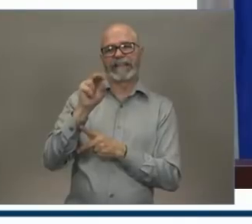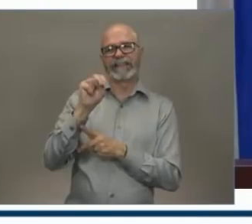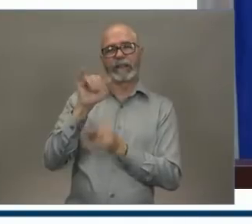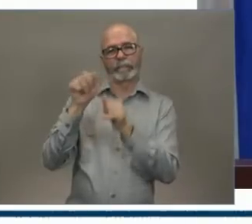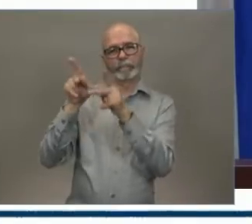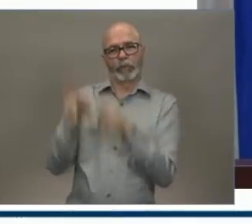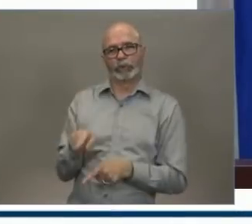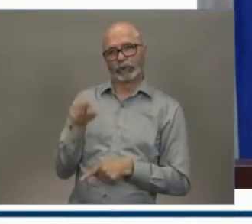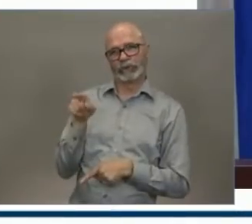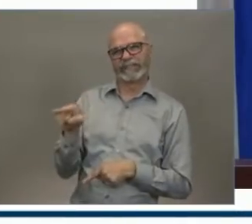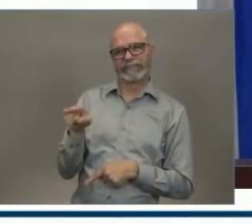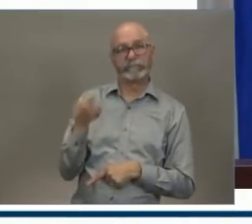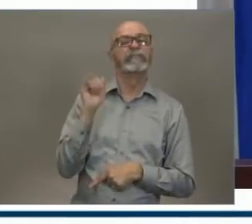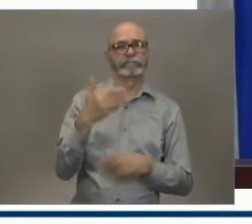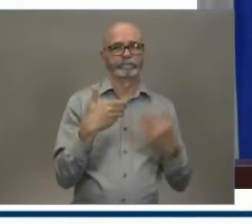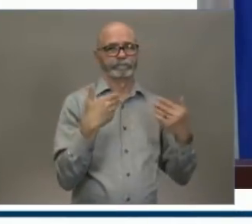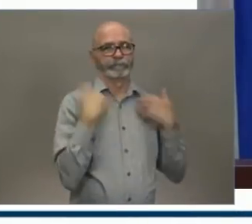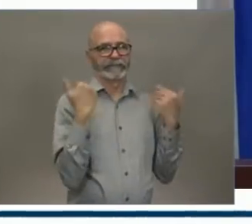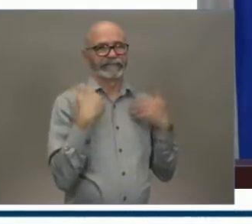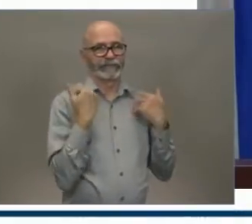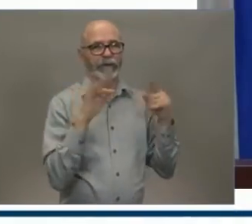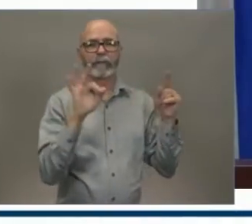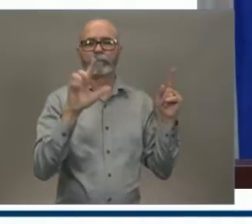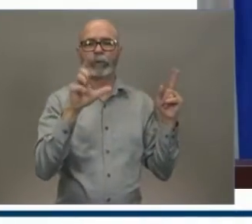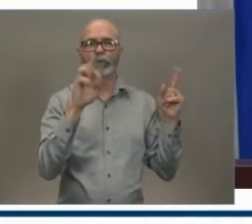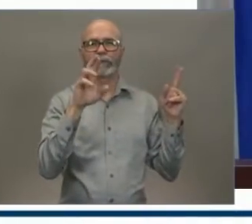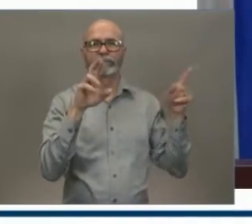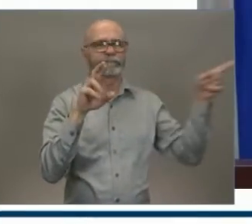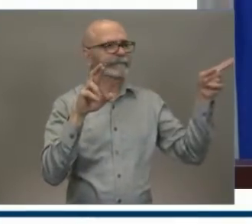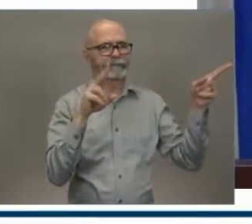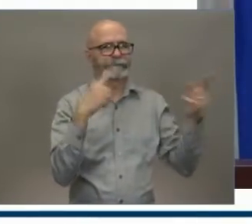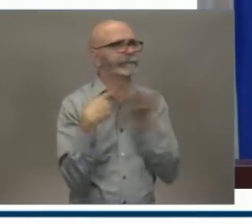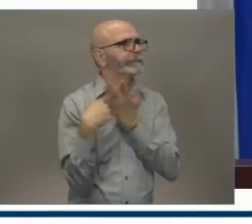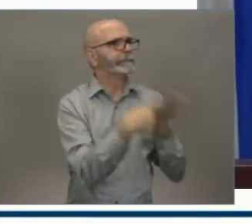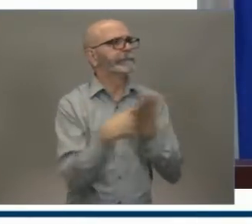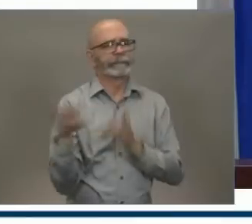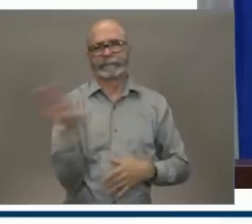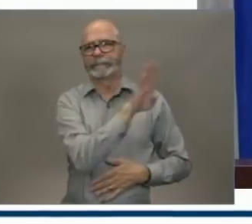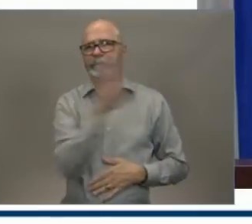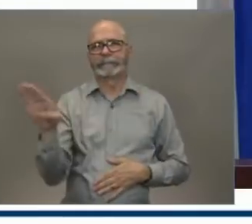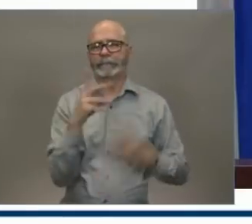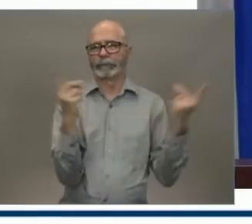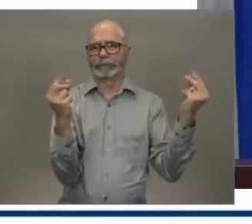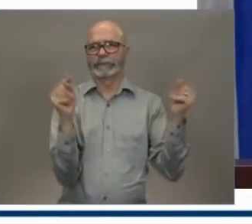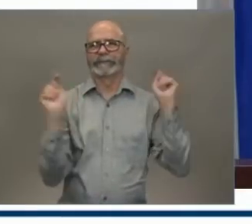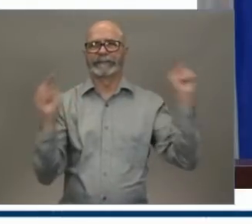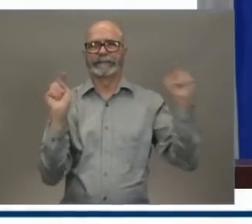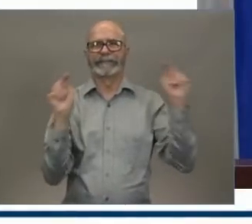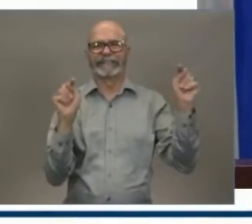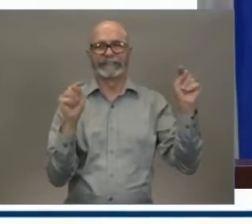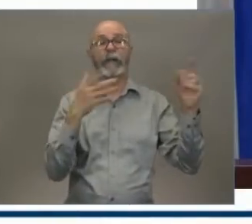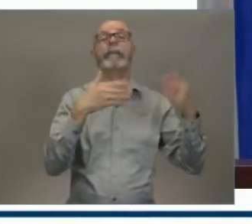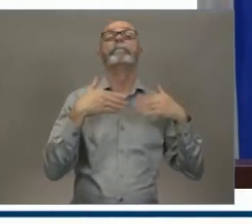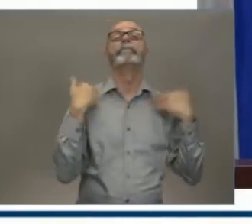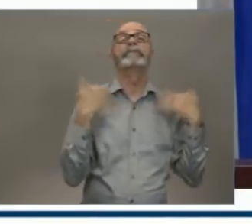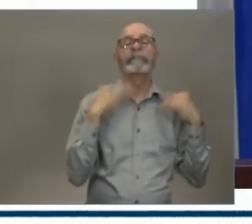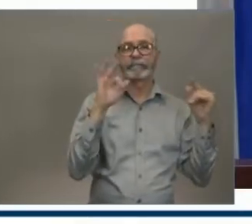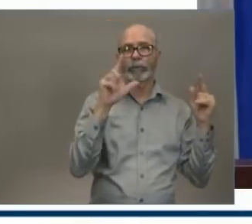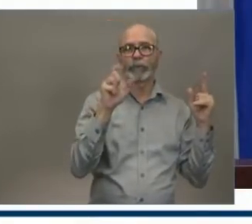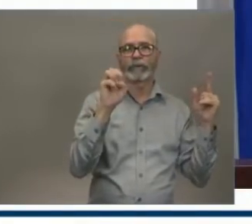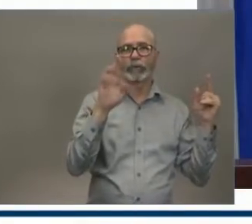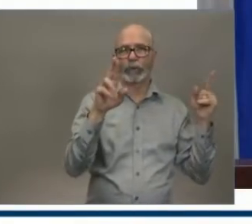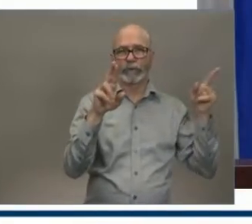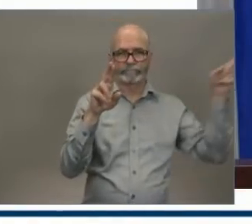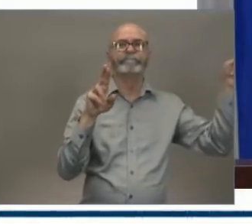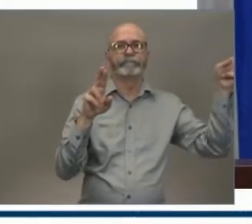his colleague, Minister Blair, with some of the details. Minister Fury also would have said yesterday that we have a piece of legislation